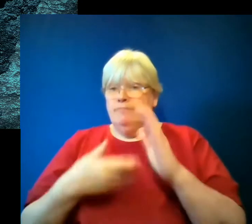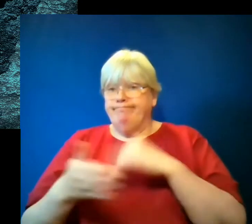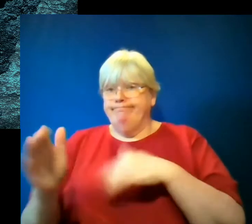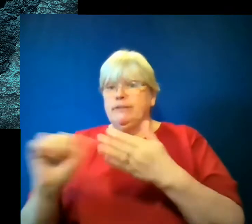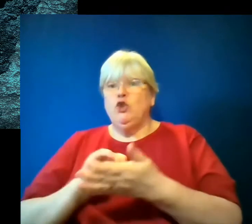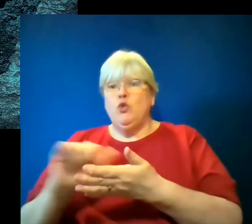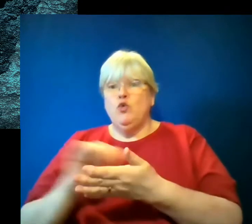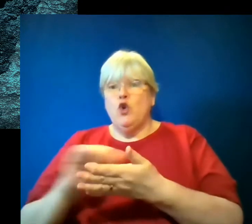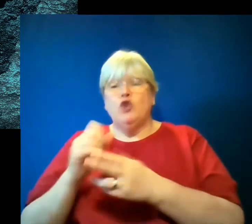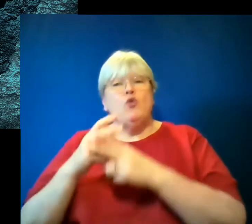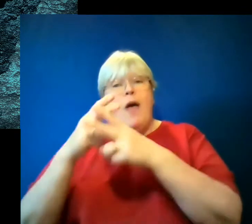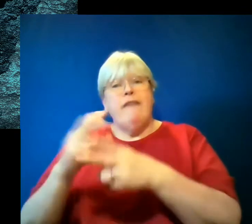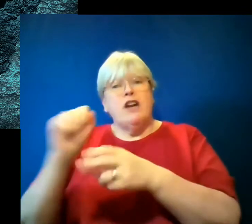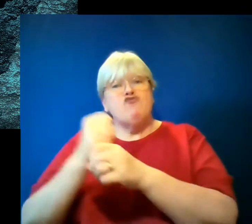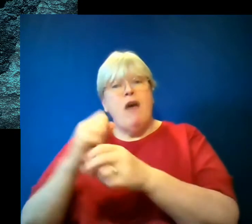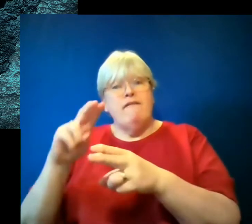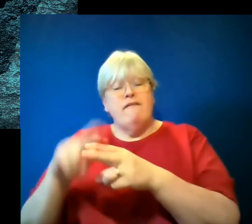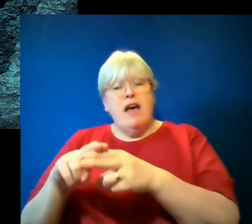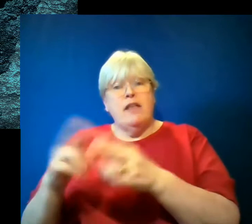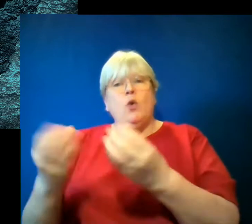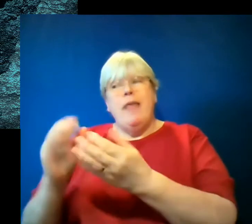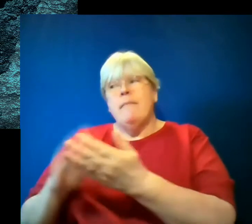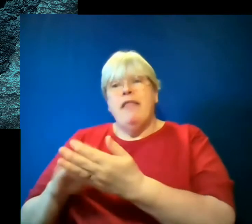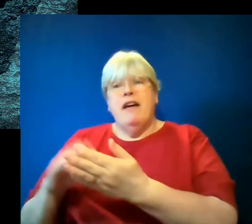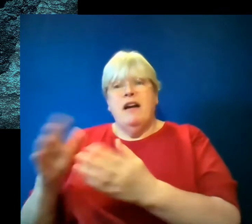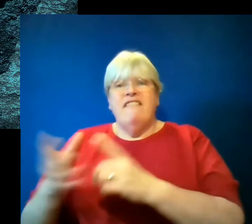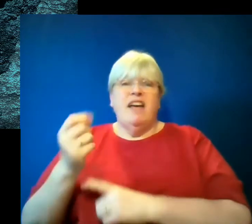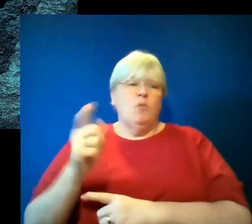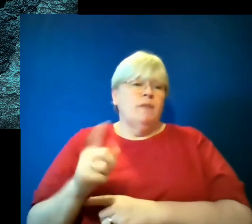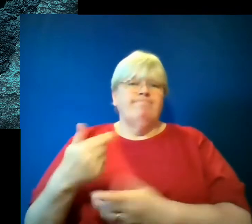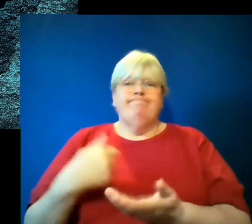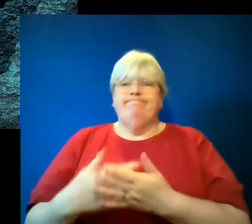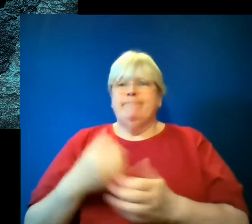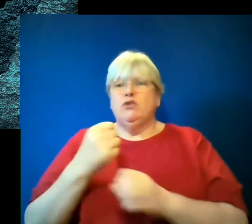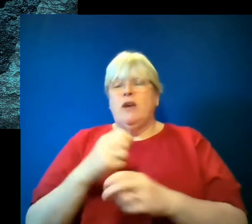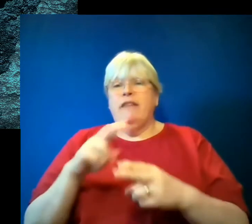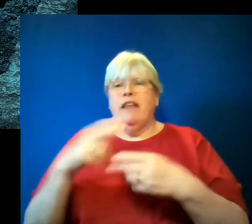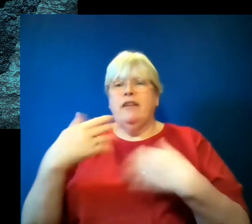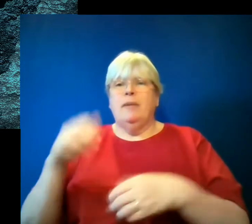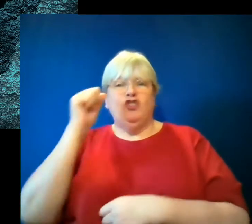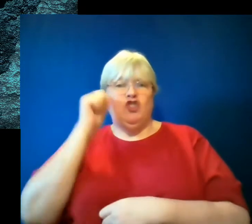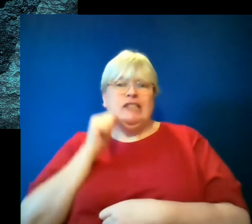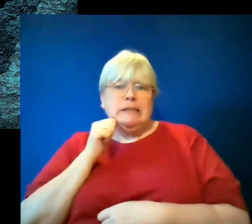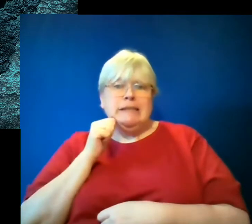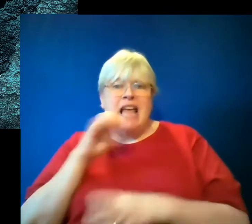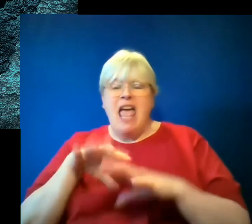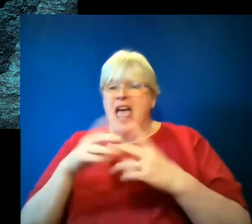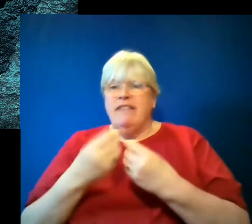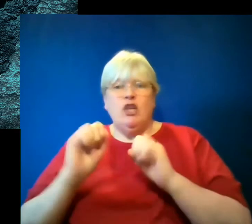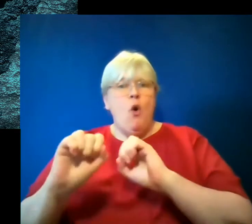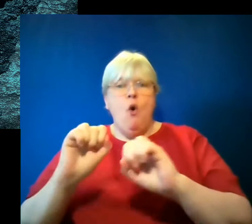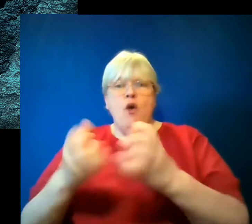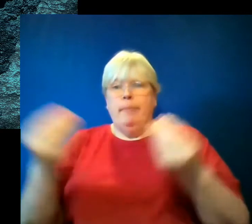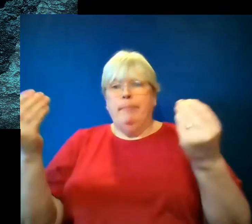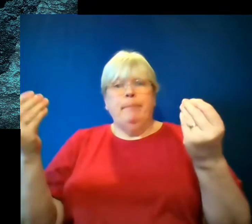to look after her grandfather with her mother. And they discover that her grandfather has been cheated out of everything he owns by a